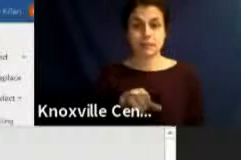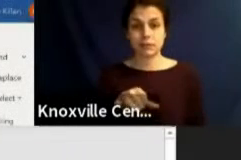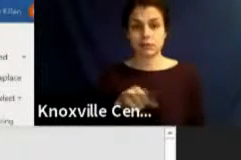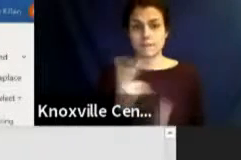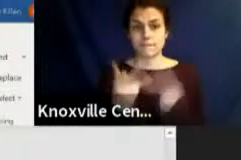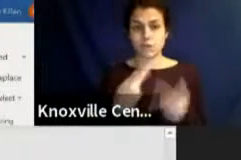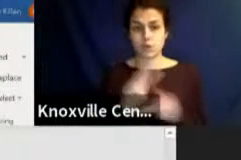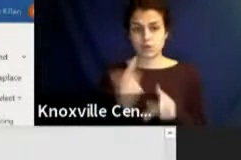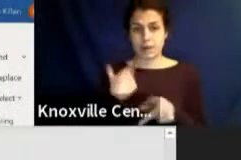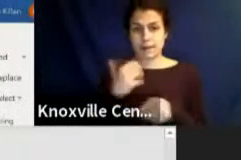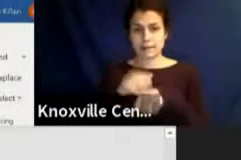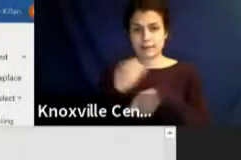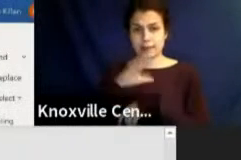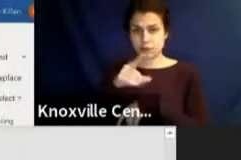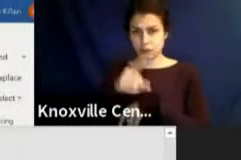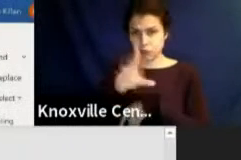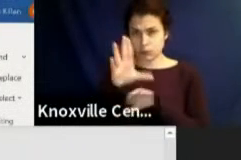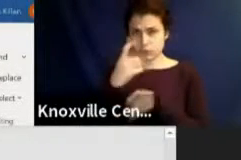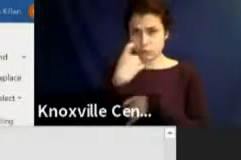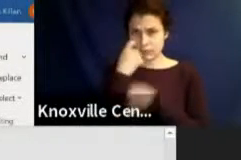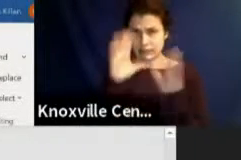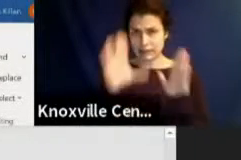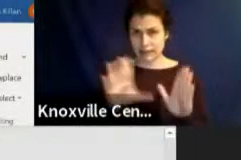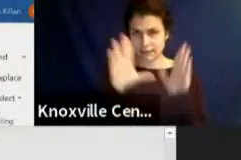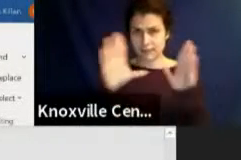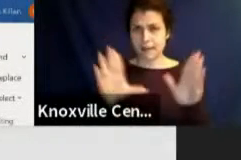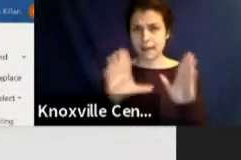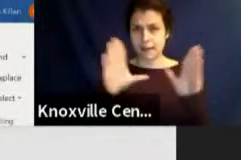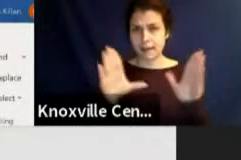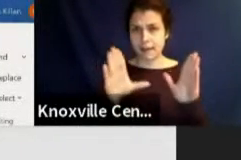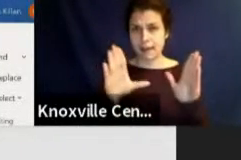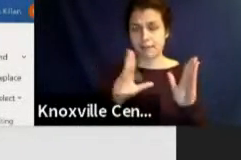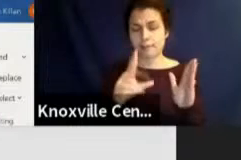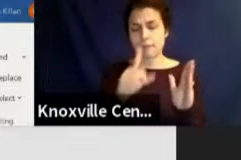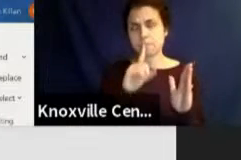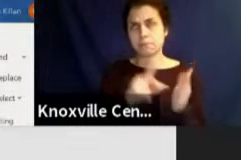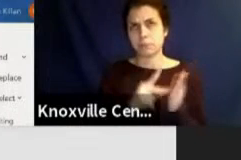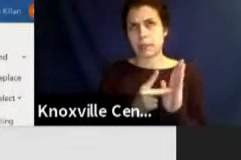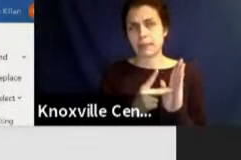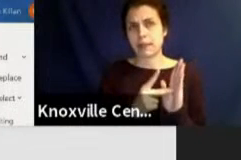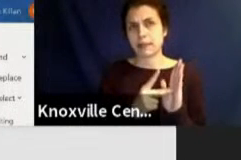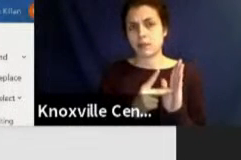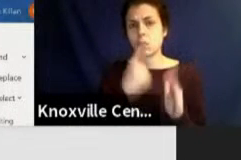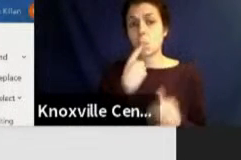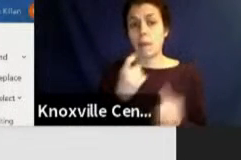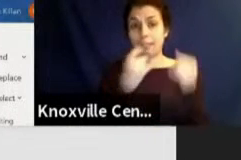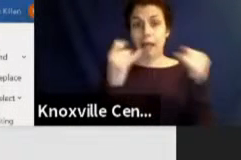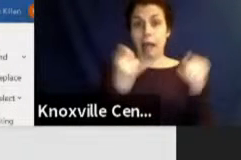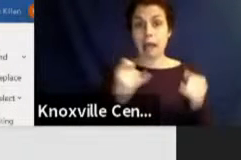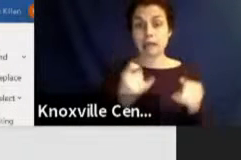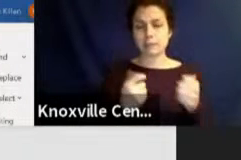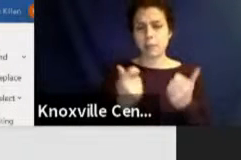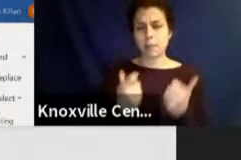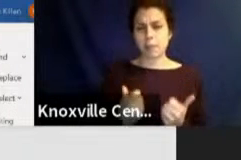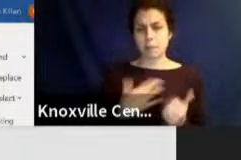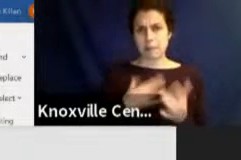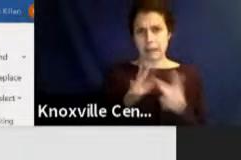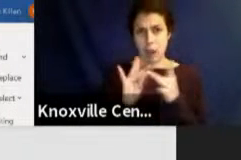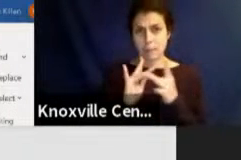you on Sunday. But I mean, it's actually, I've taken the red lines out and, of course, my comments out of